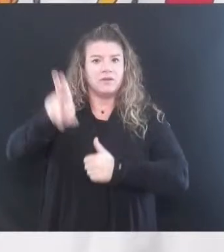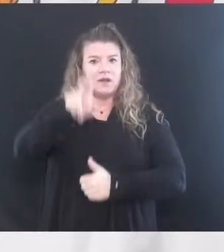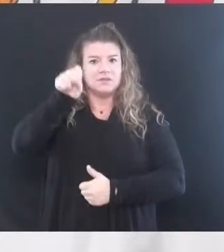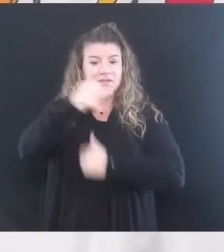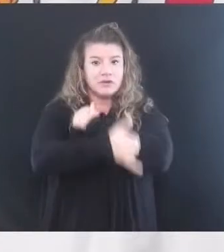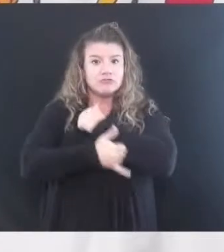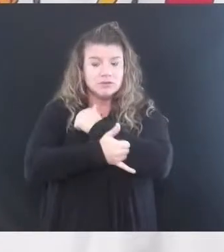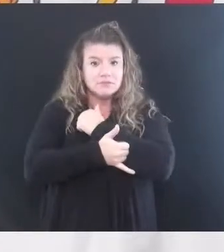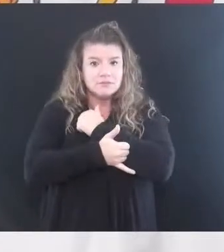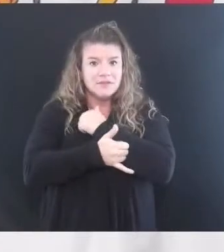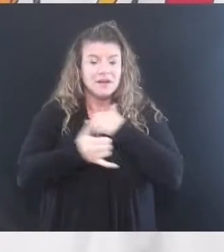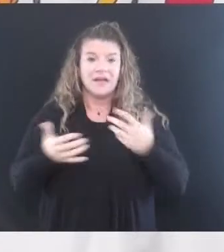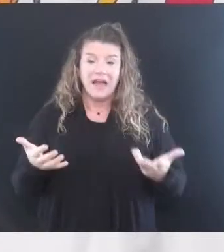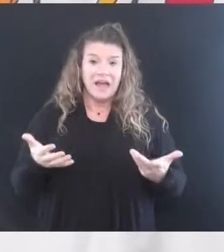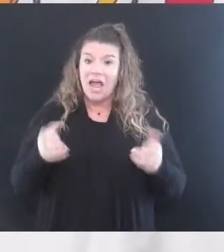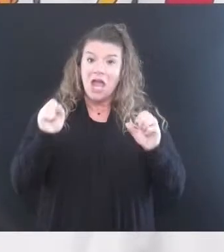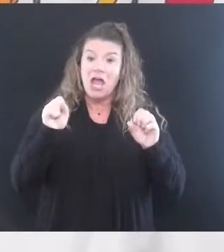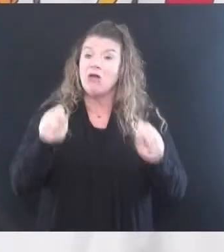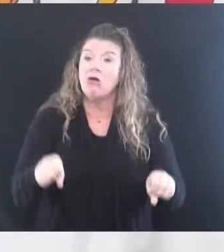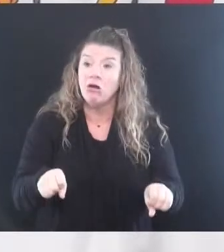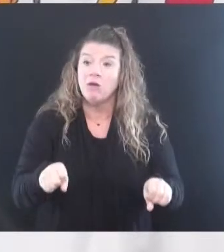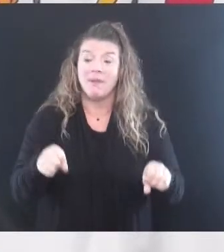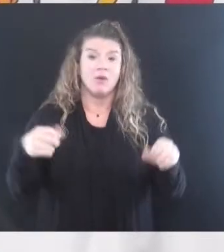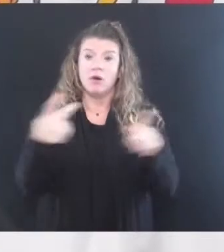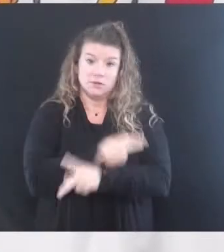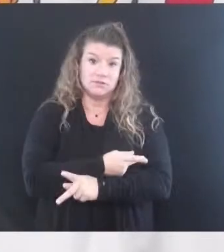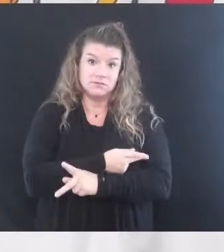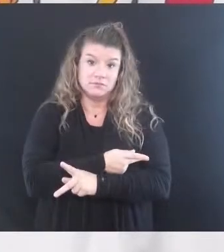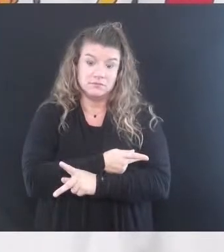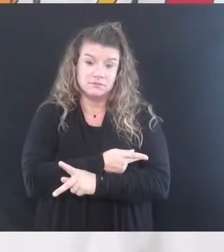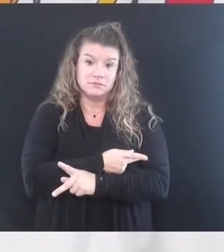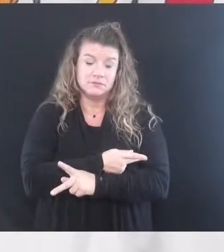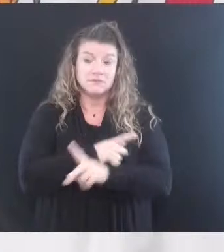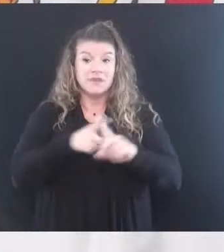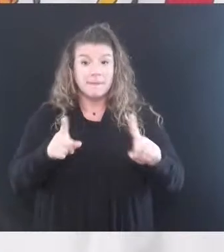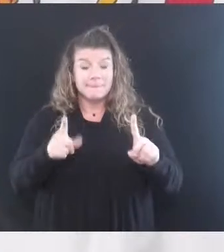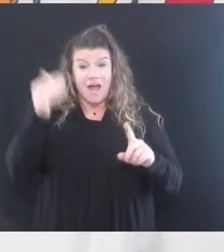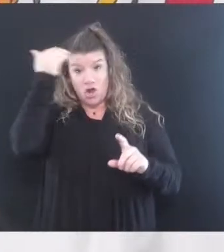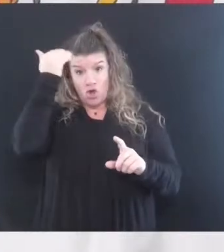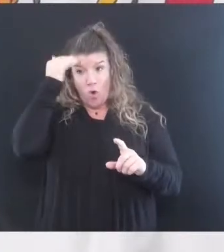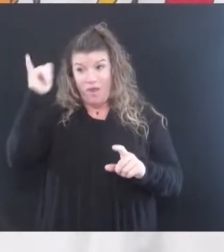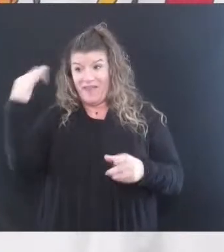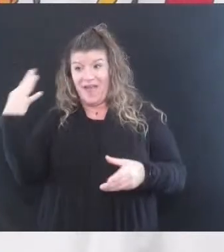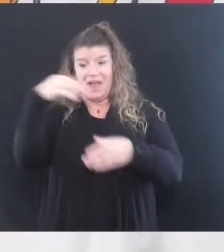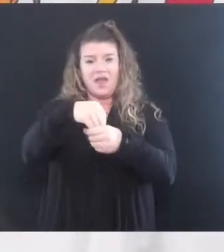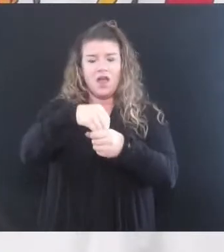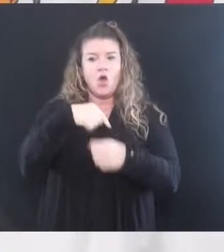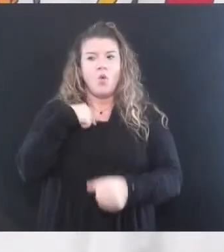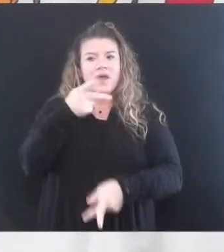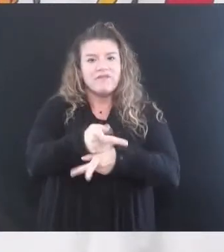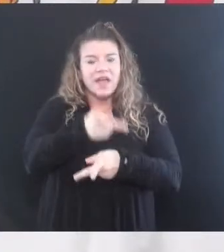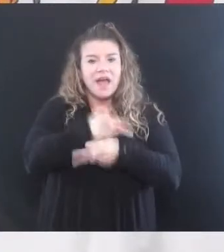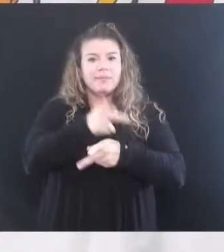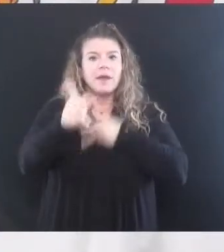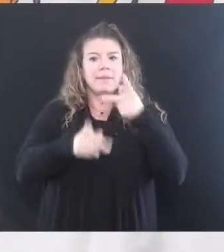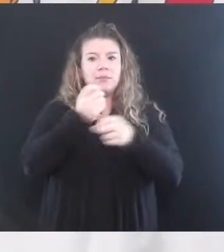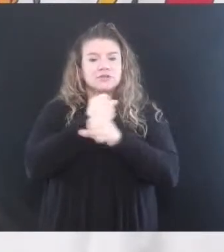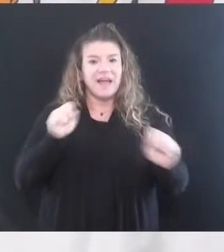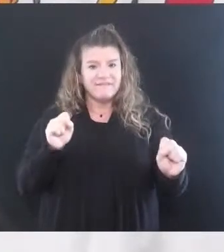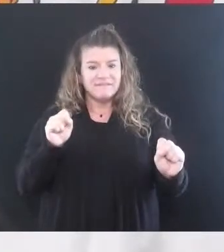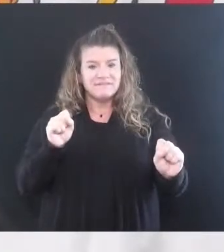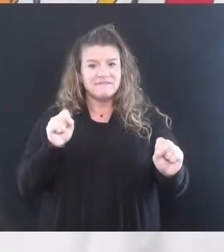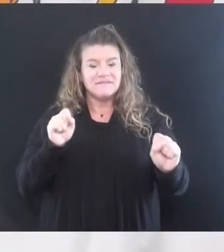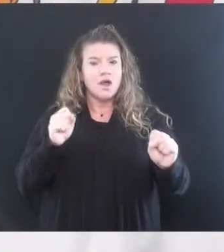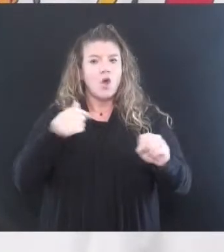country, it could have been a total bloodbath. But with all that, we've kept our people safe, and we've